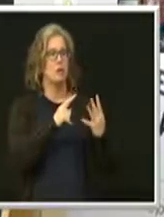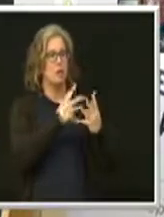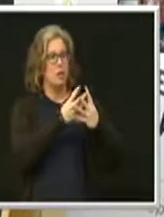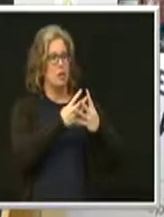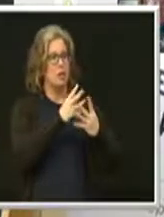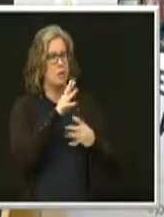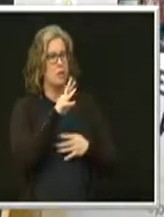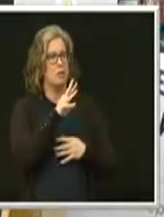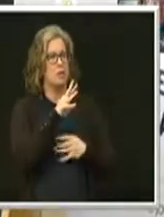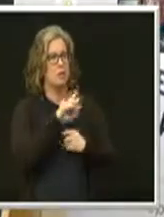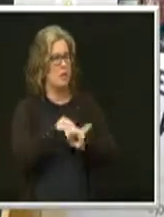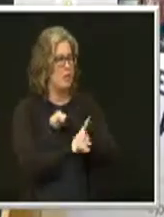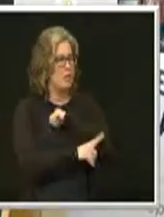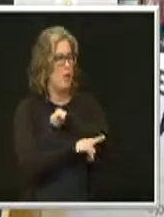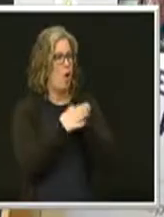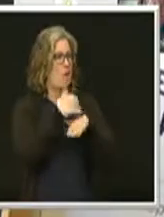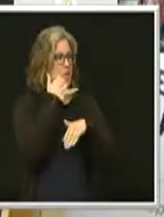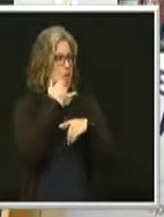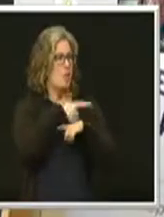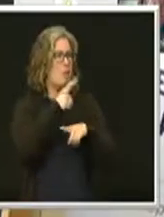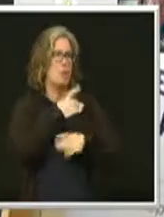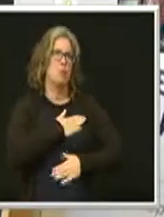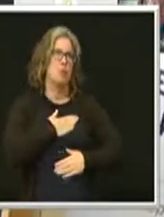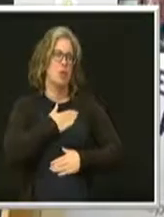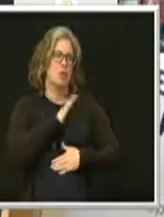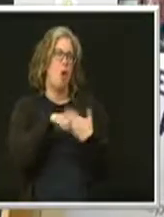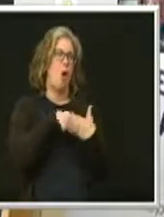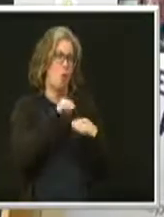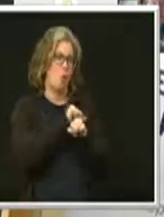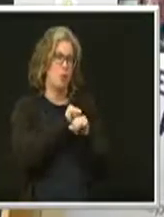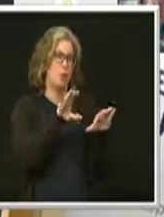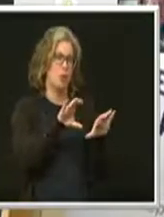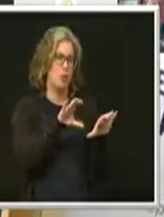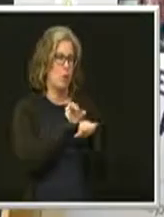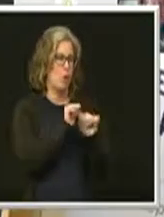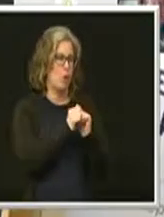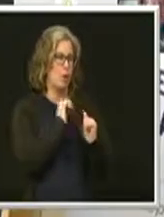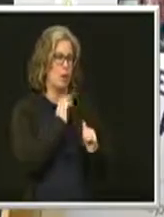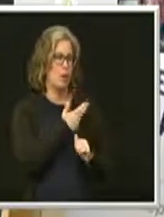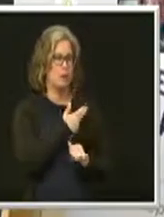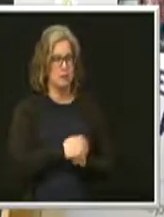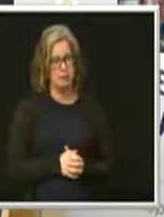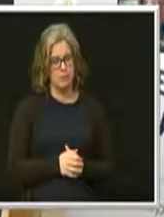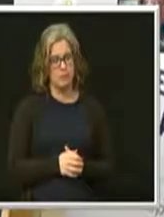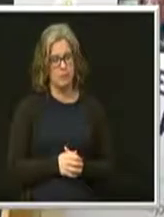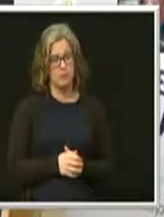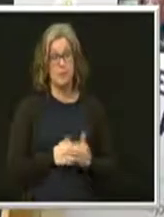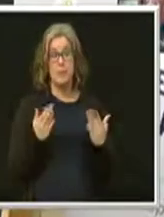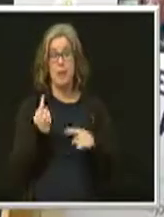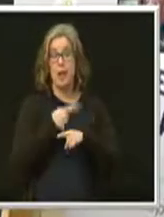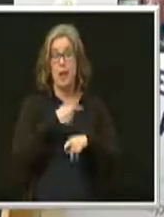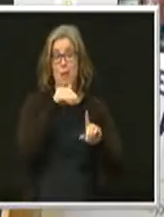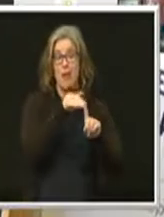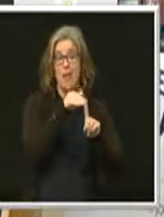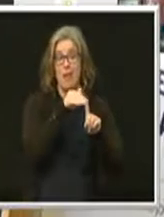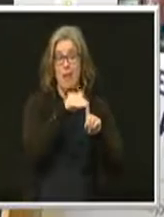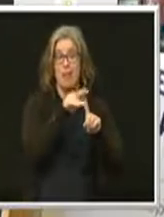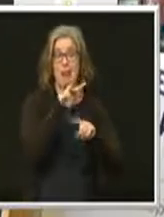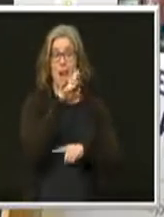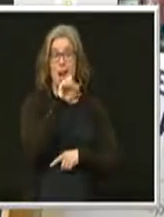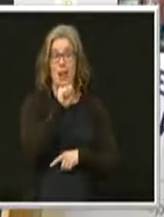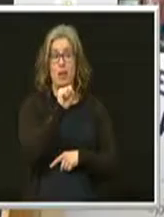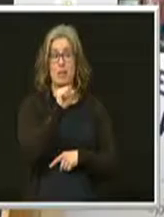waste management that are on the phone today. Really appreciate all the work that you've been doing working with us. Here today to remind everyone that the